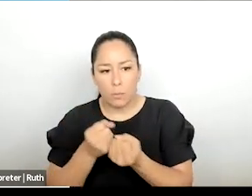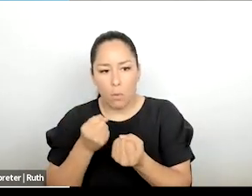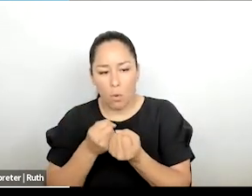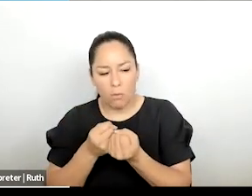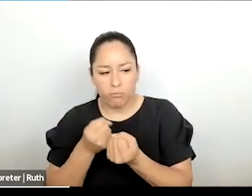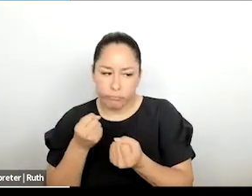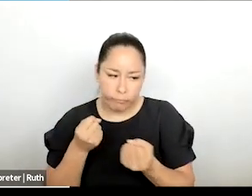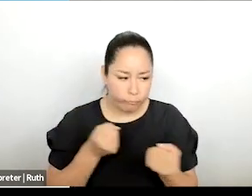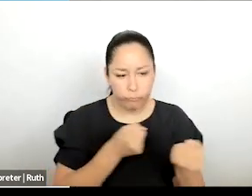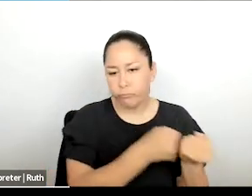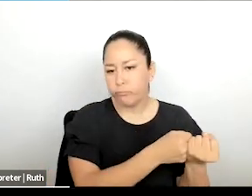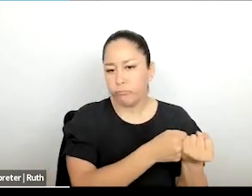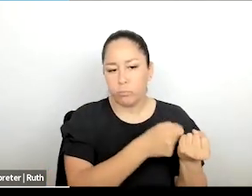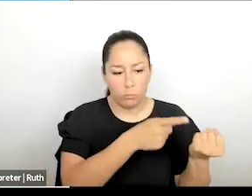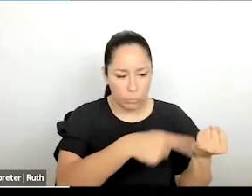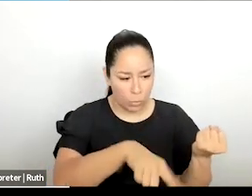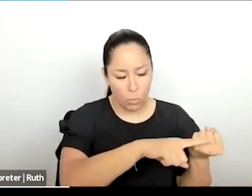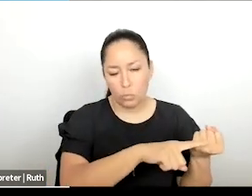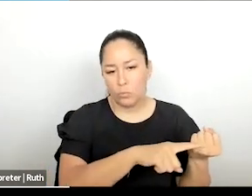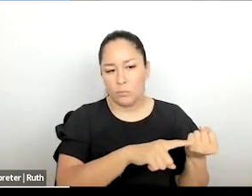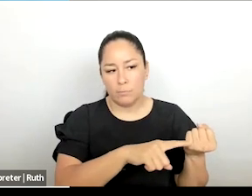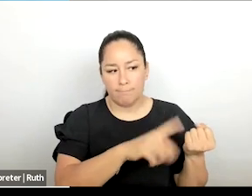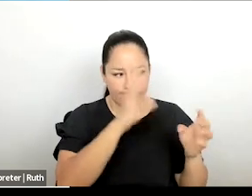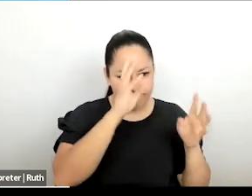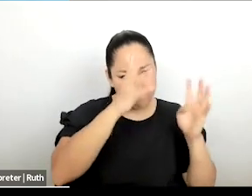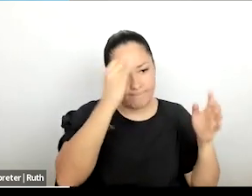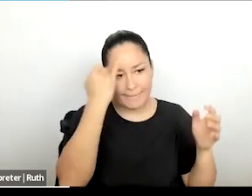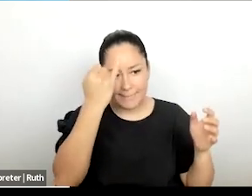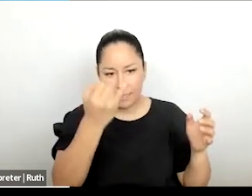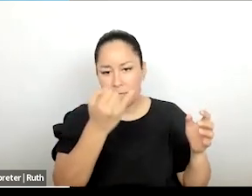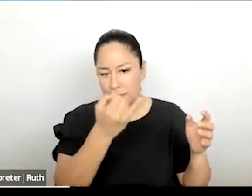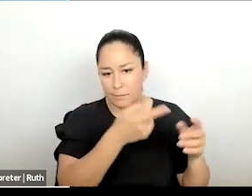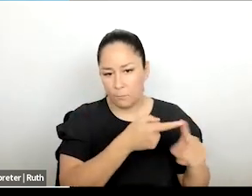the solutions that community comes up with through the partnership.